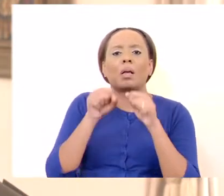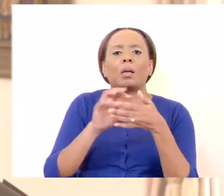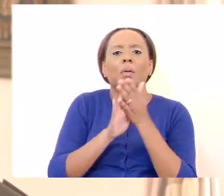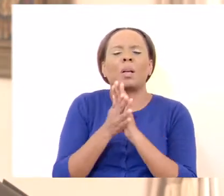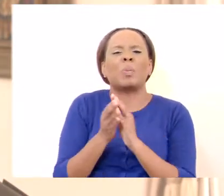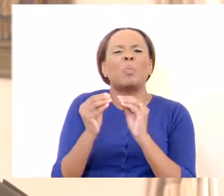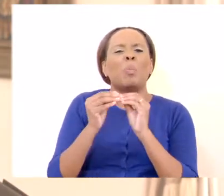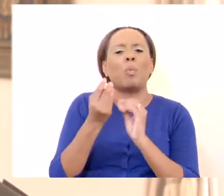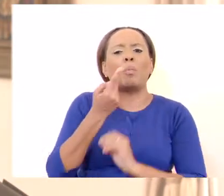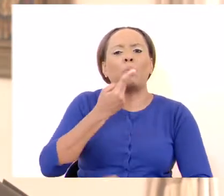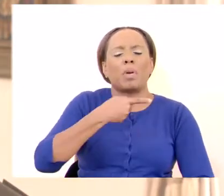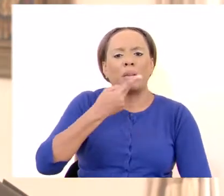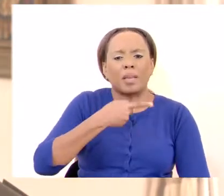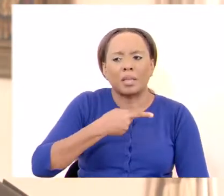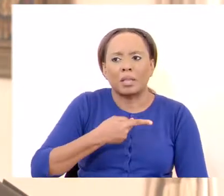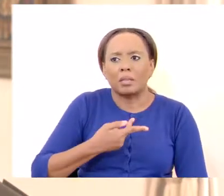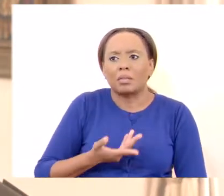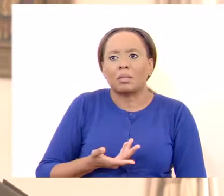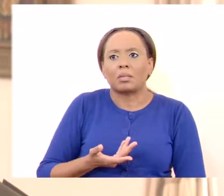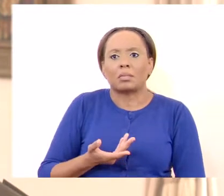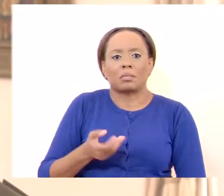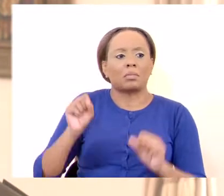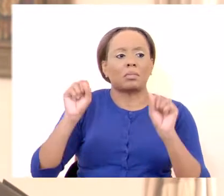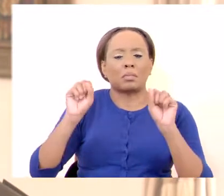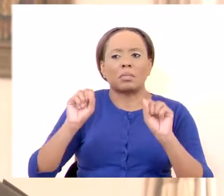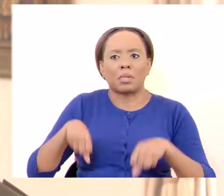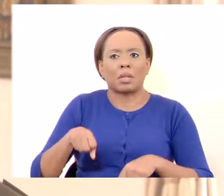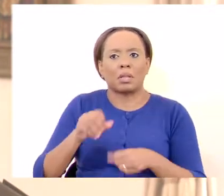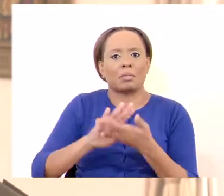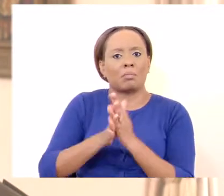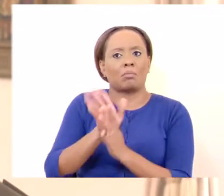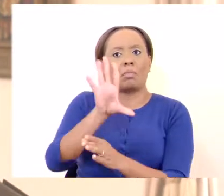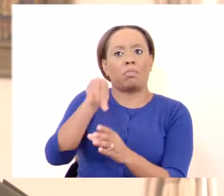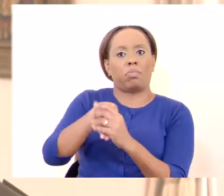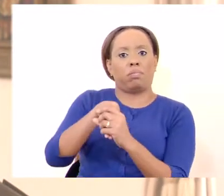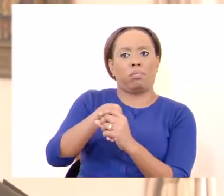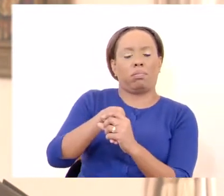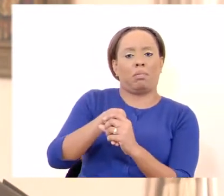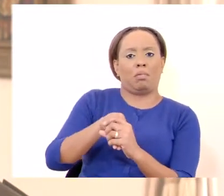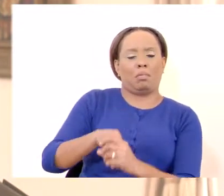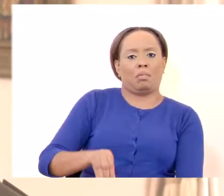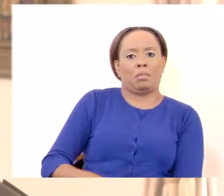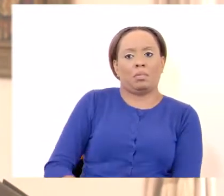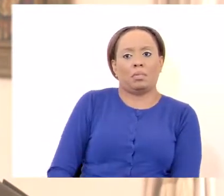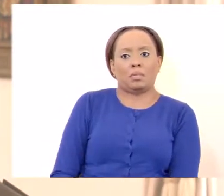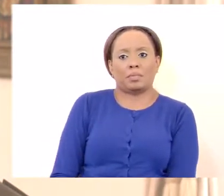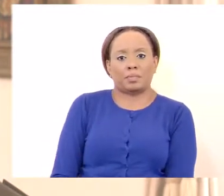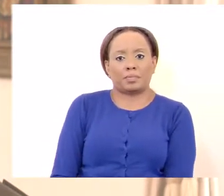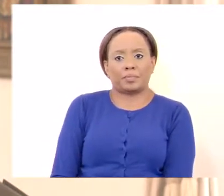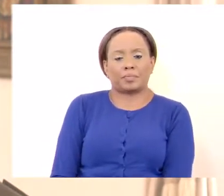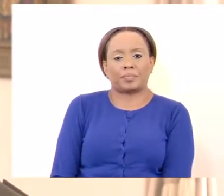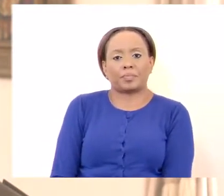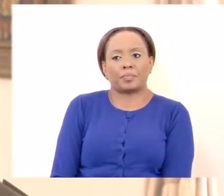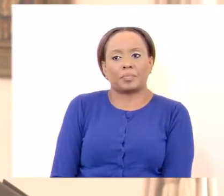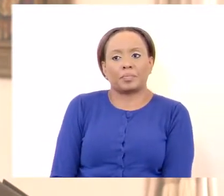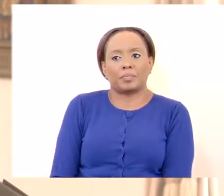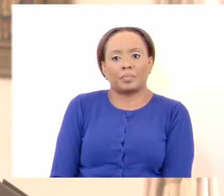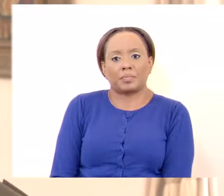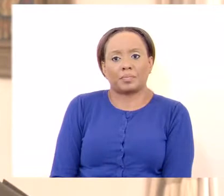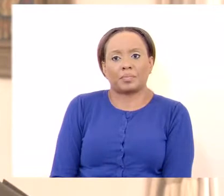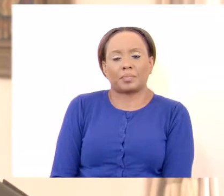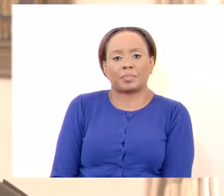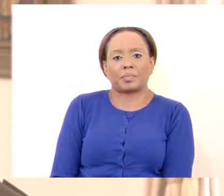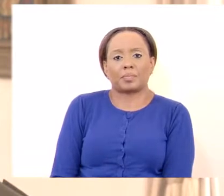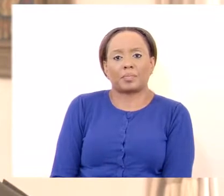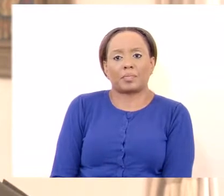Any system may become involved. For those of you who are hearing similarities in what I